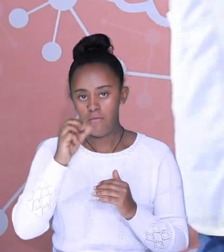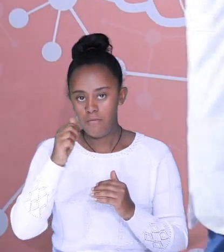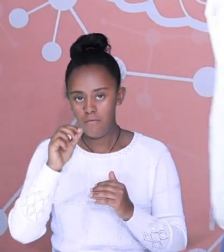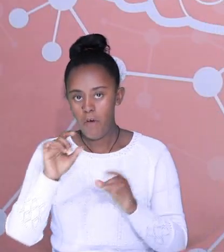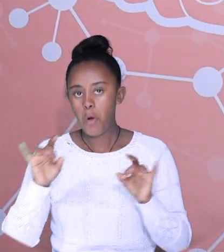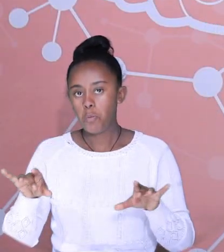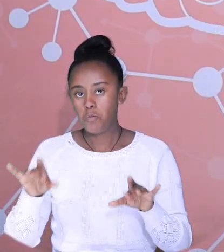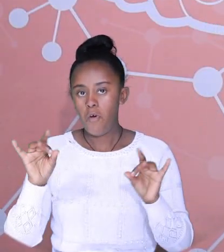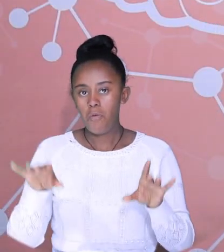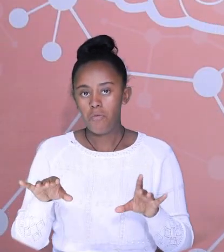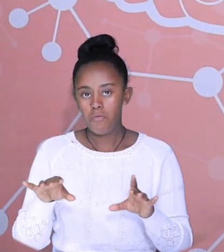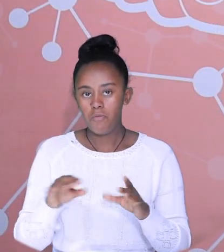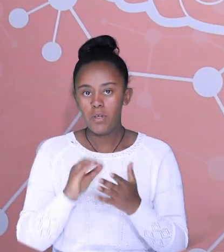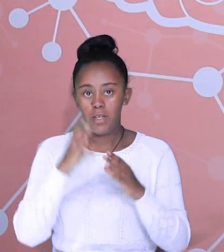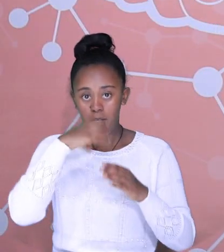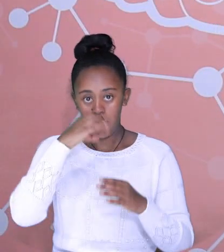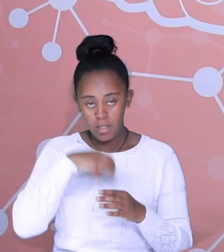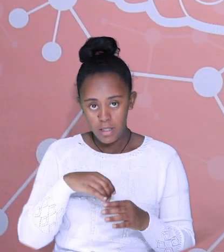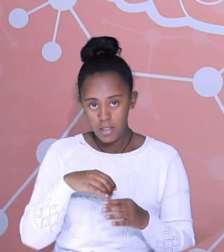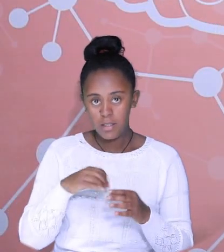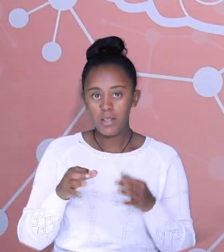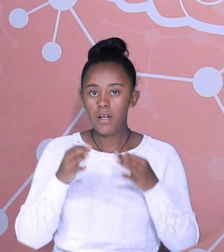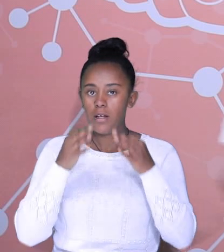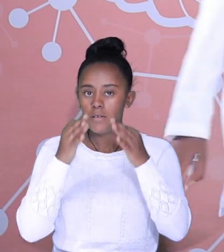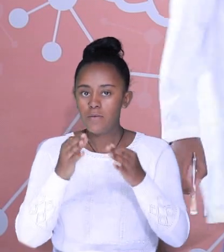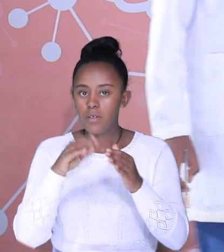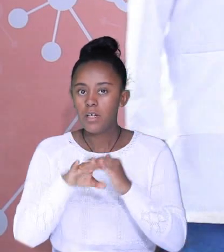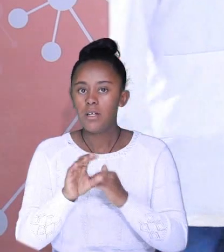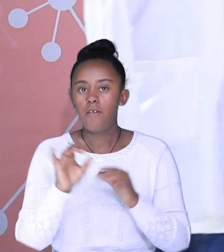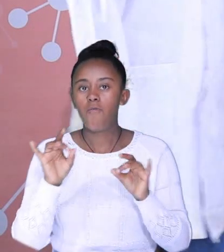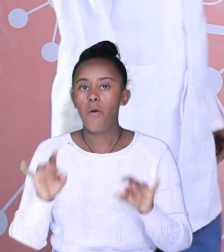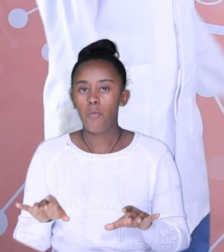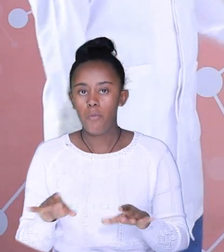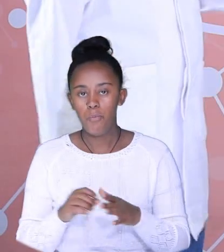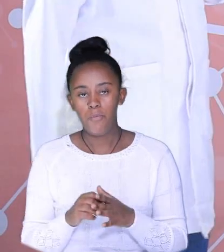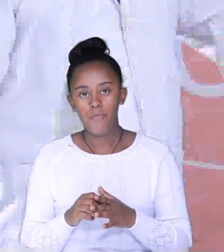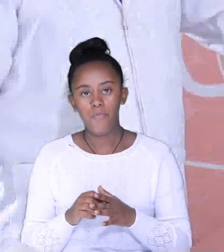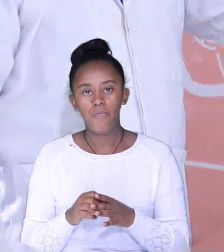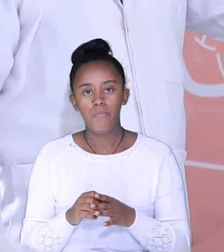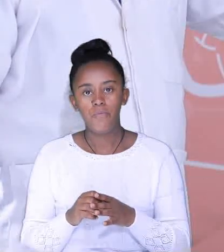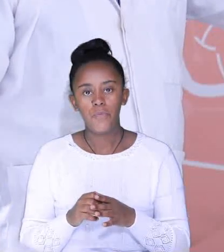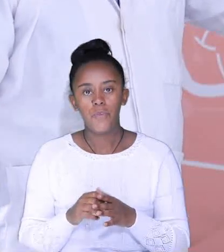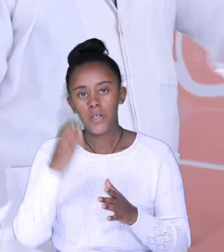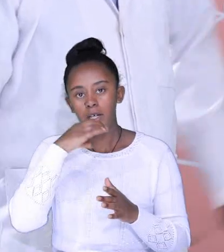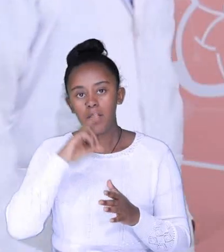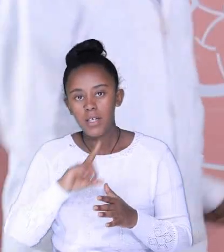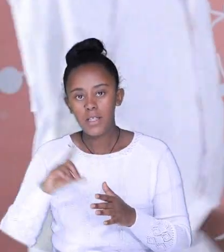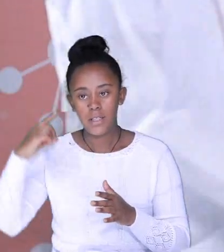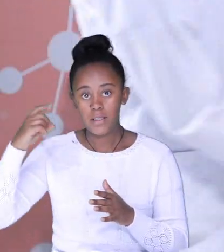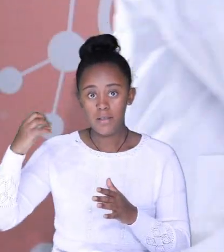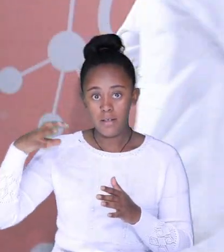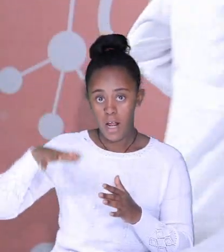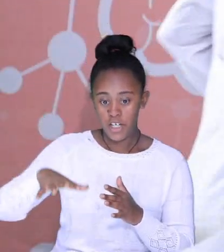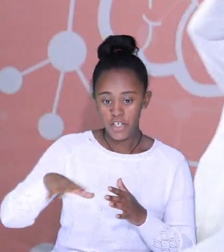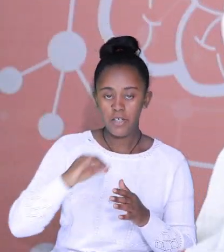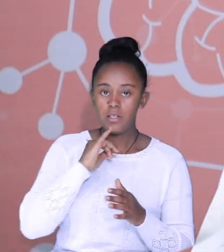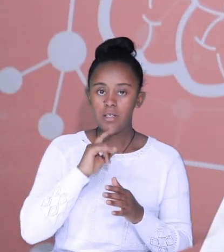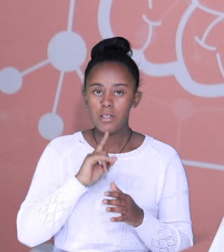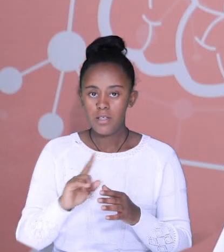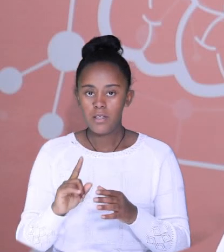means heat transfers in a vacuum. Heat radiation is carried by